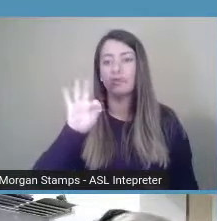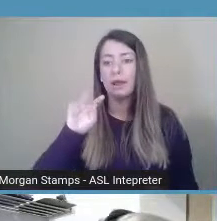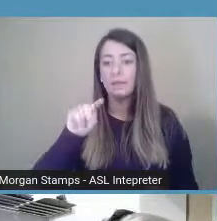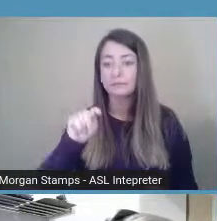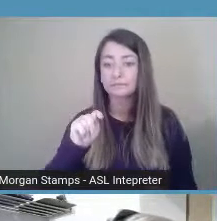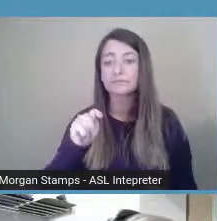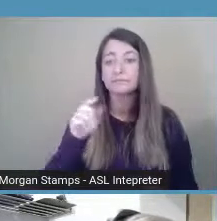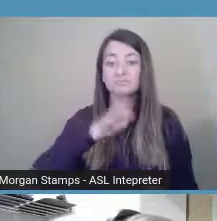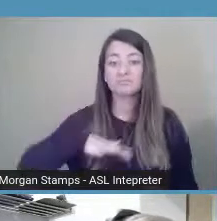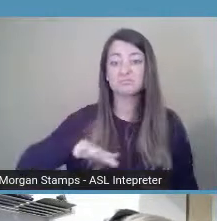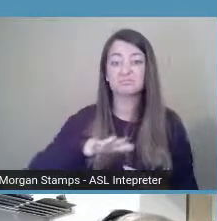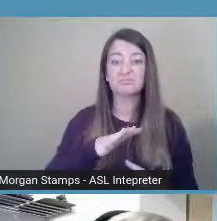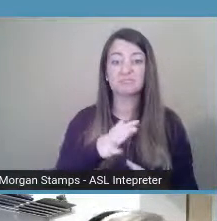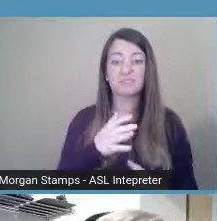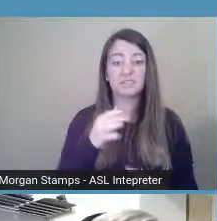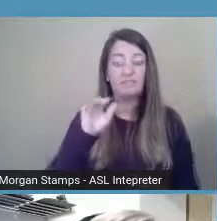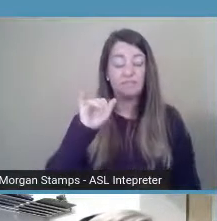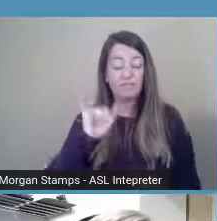day of the program.